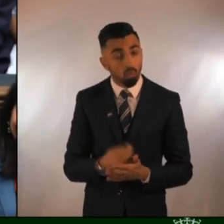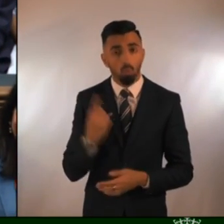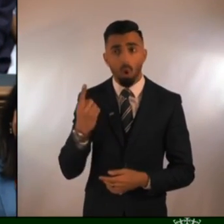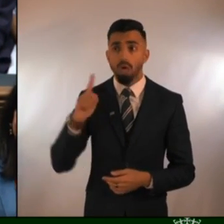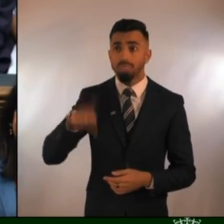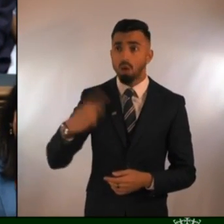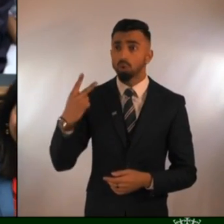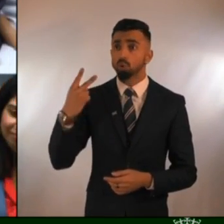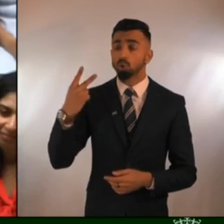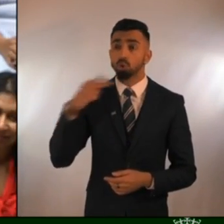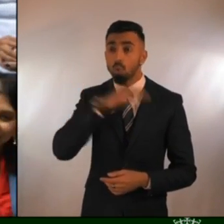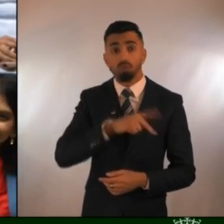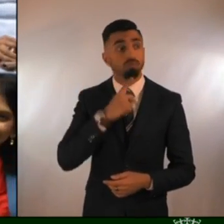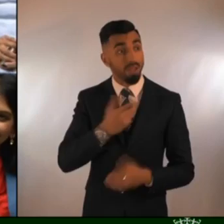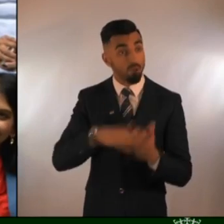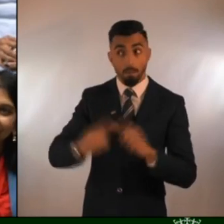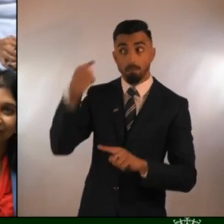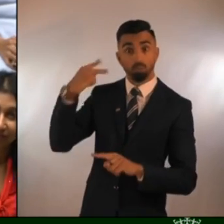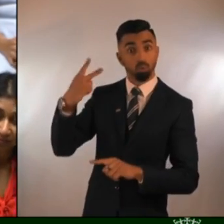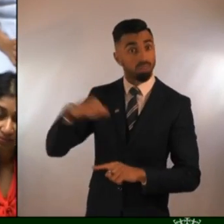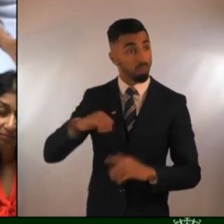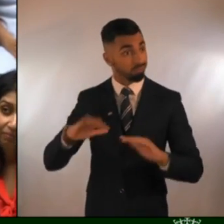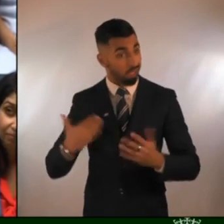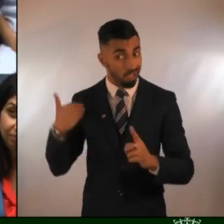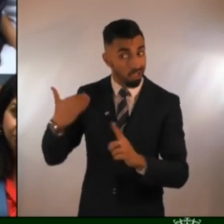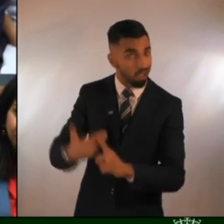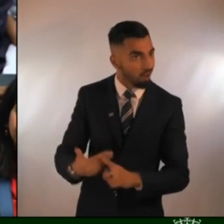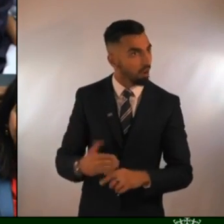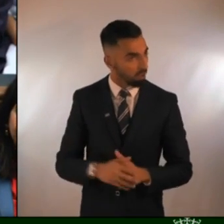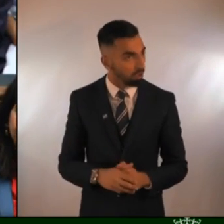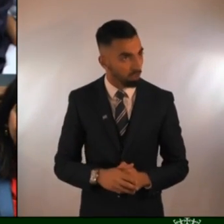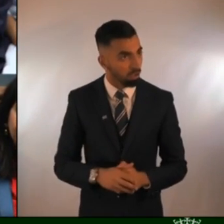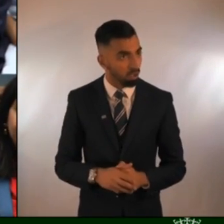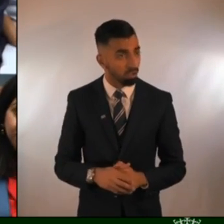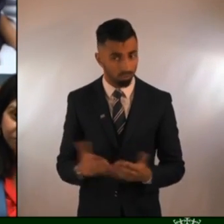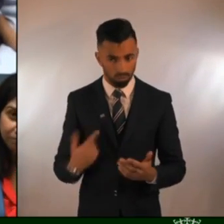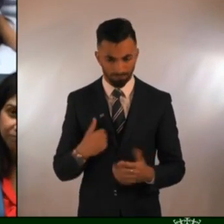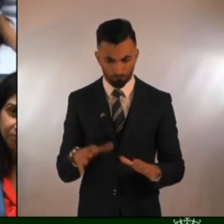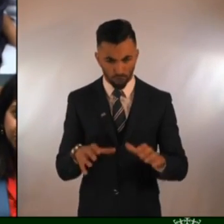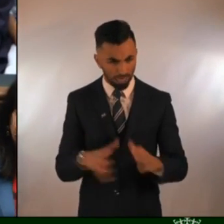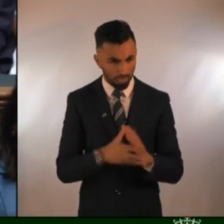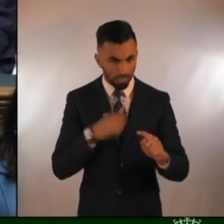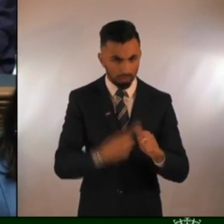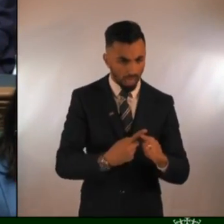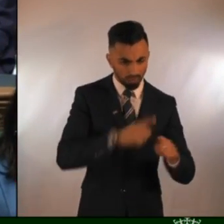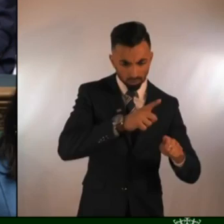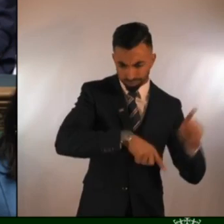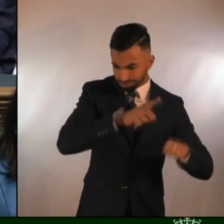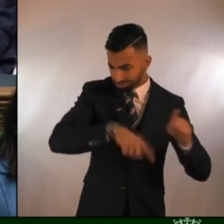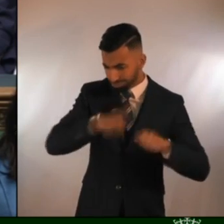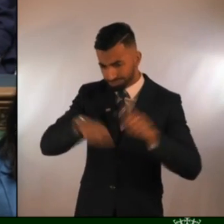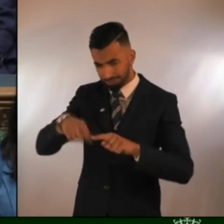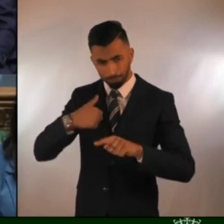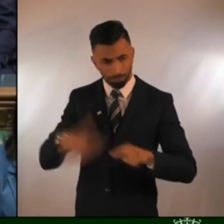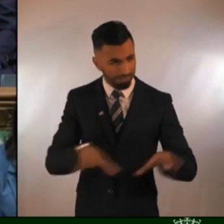national insurance cut, the tampon tax abolished, spirits duty frozen, beer duty frozen, wine and cider duty